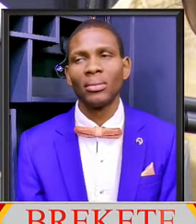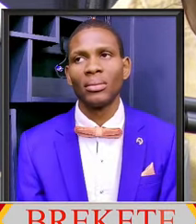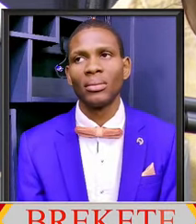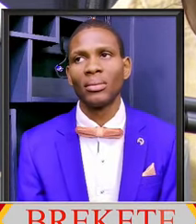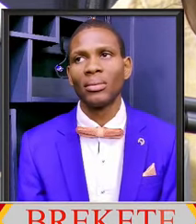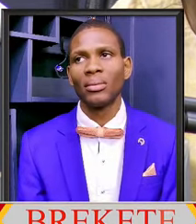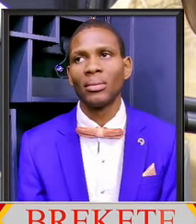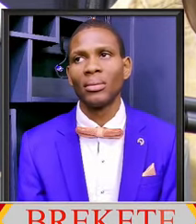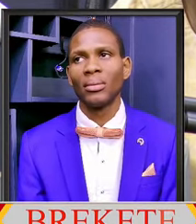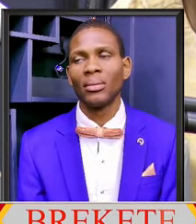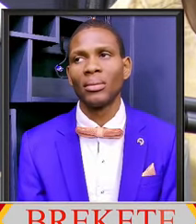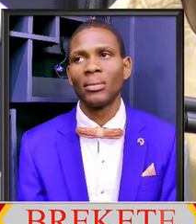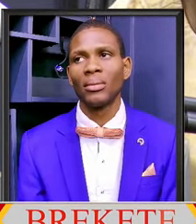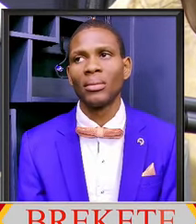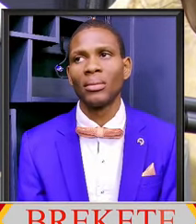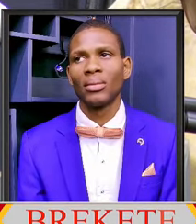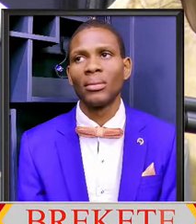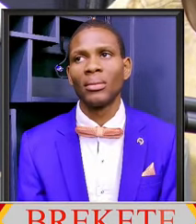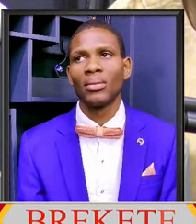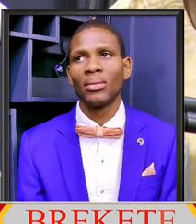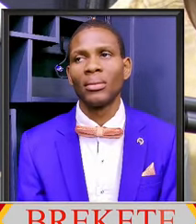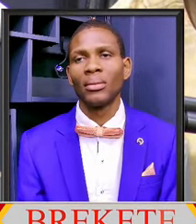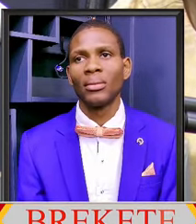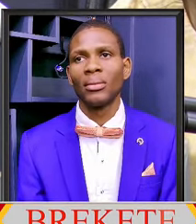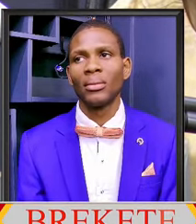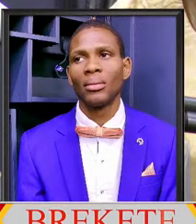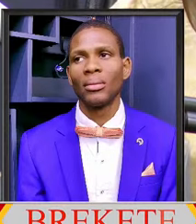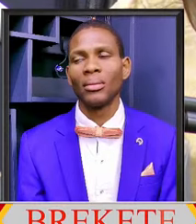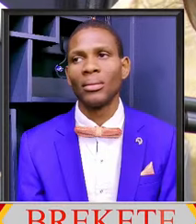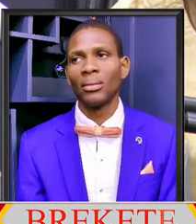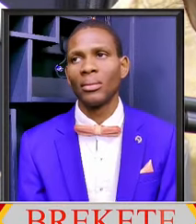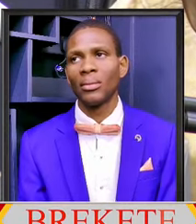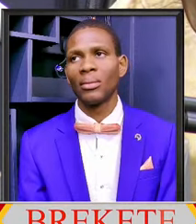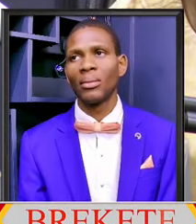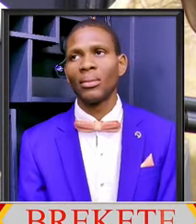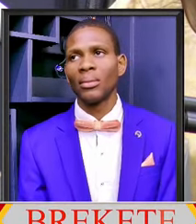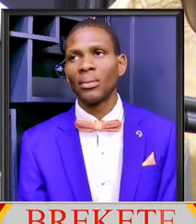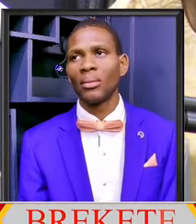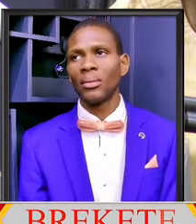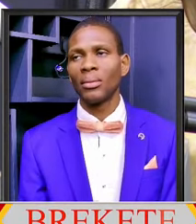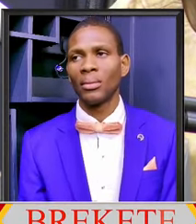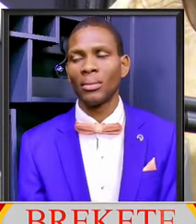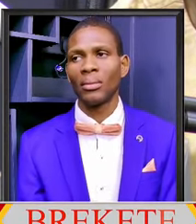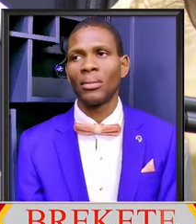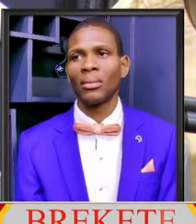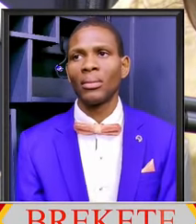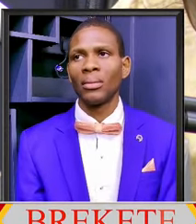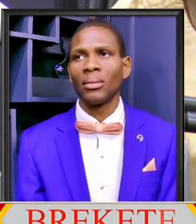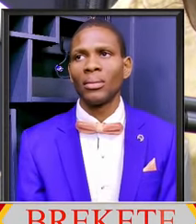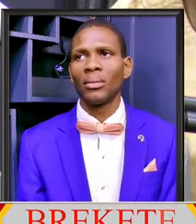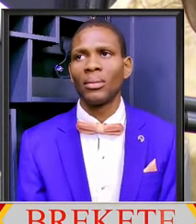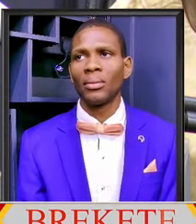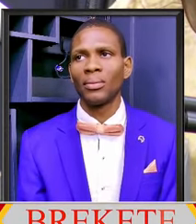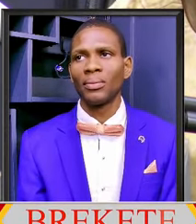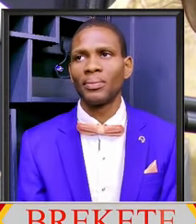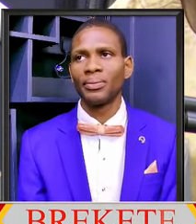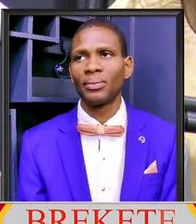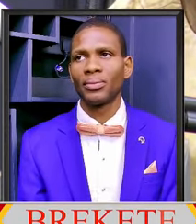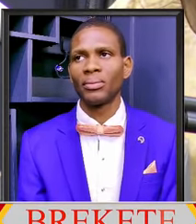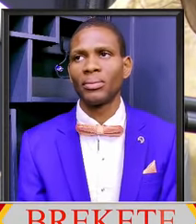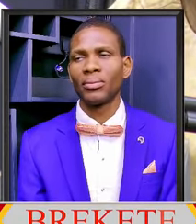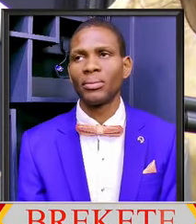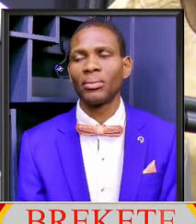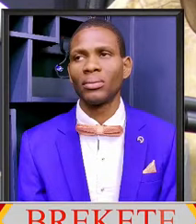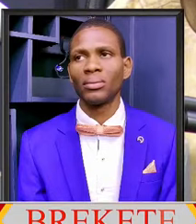kike ba ta yi ta manyanta ne sosai cancan ba cancan ba dai